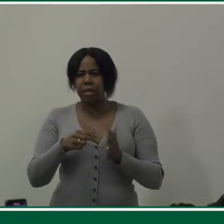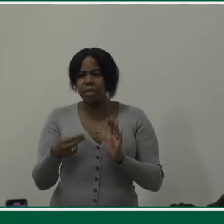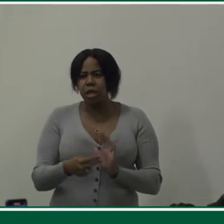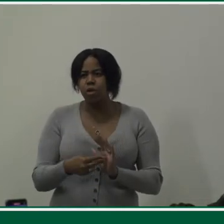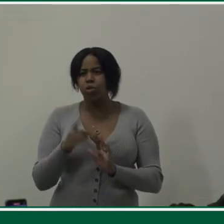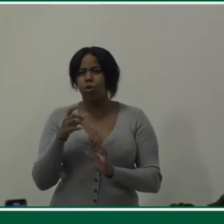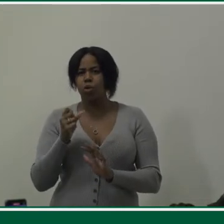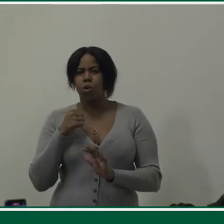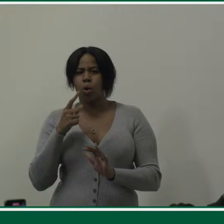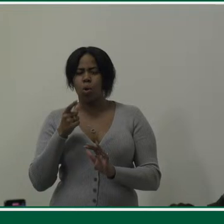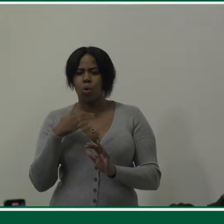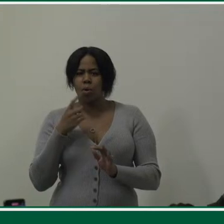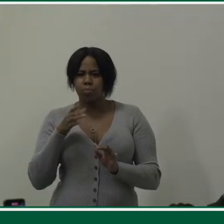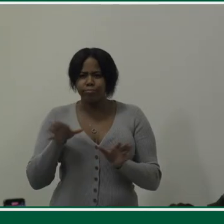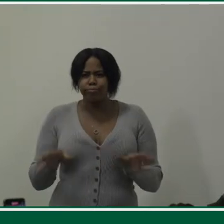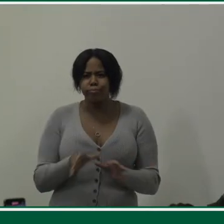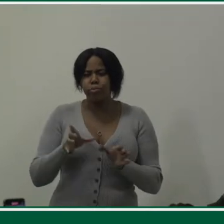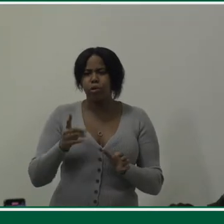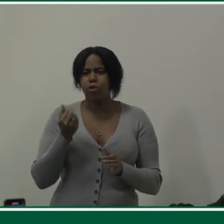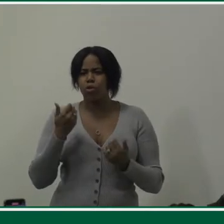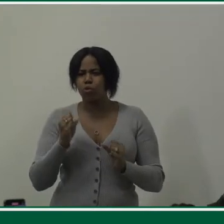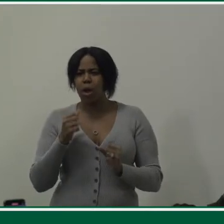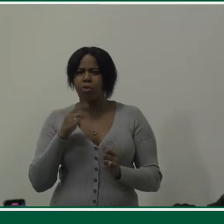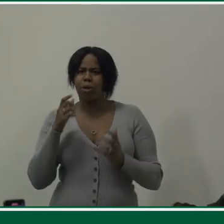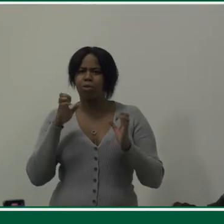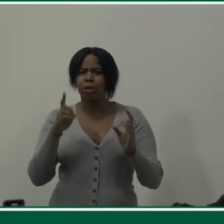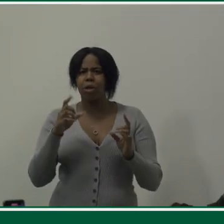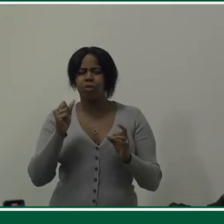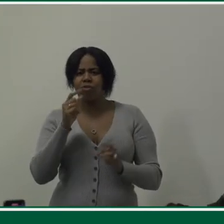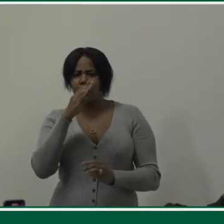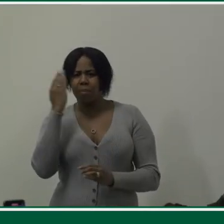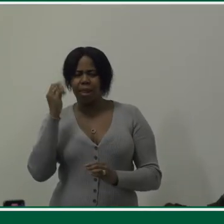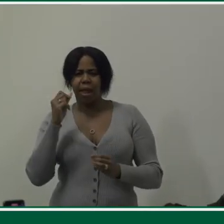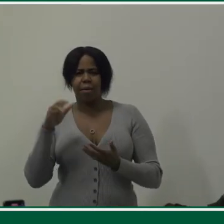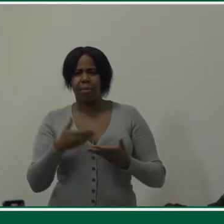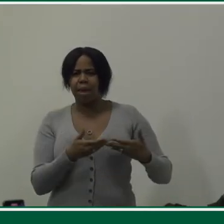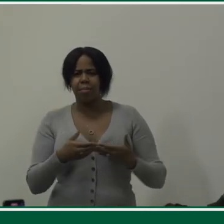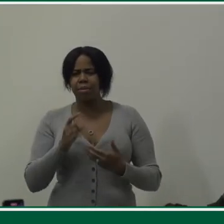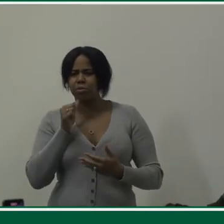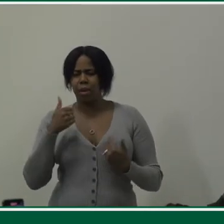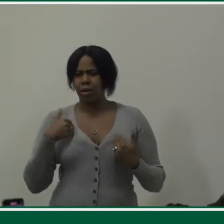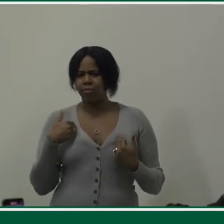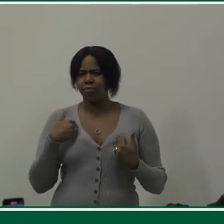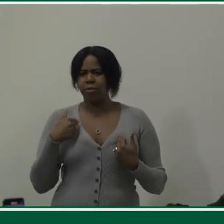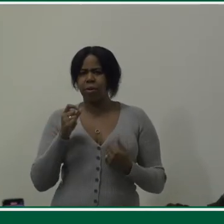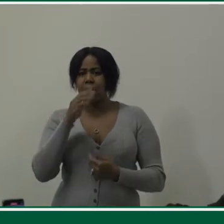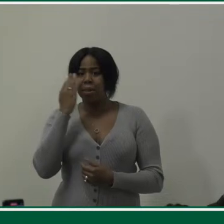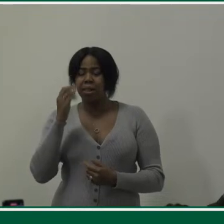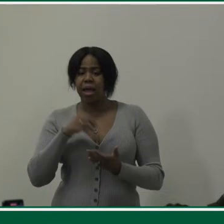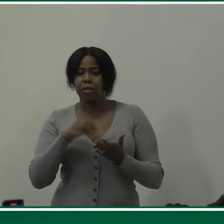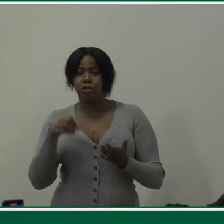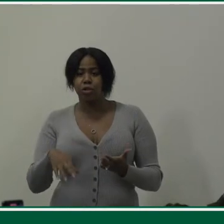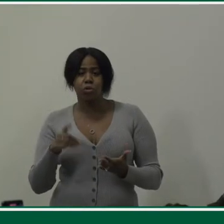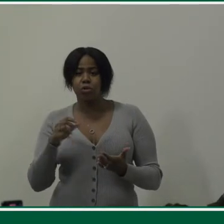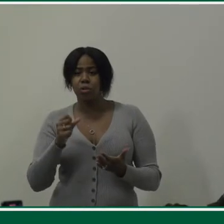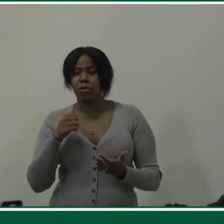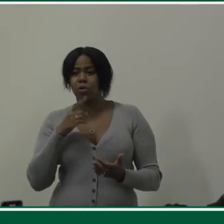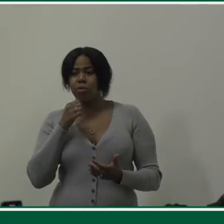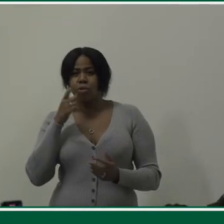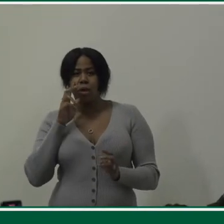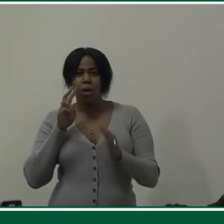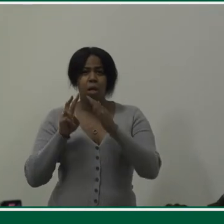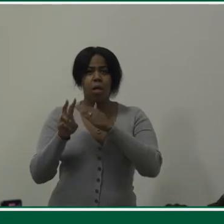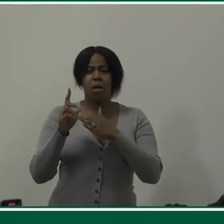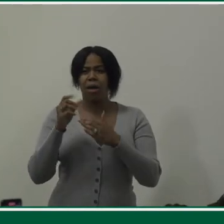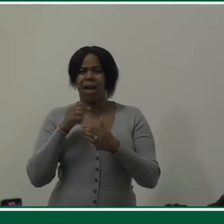for the pain and lack of educational attainment for black babies. Black children's educational trajectories have been